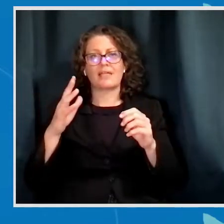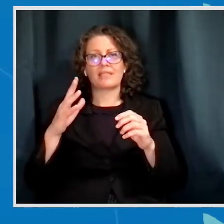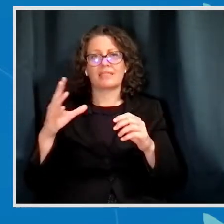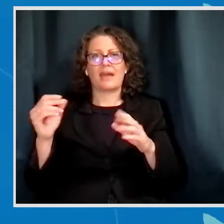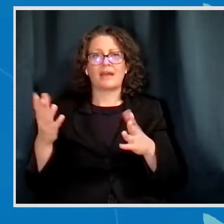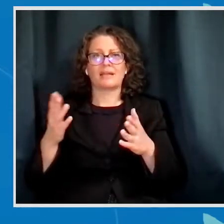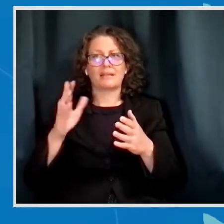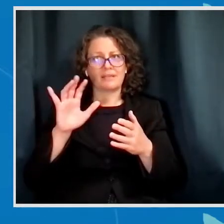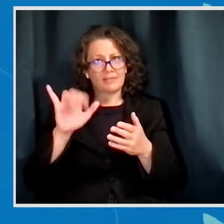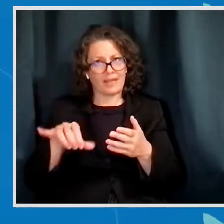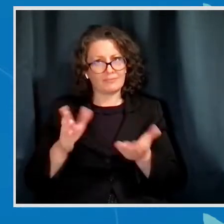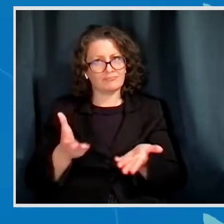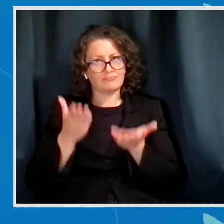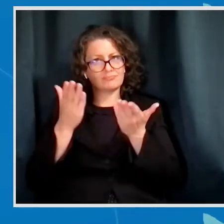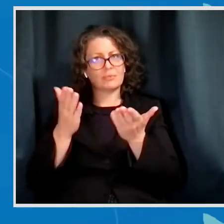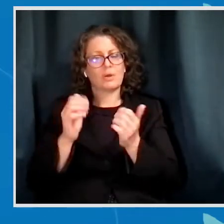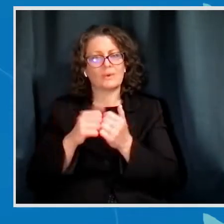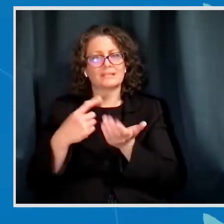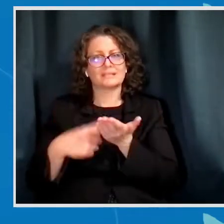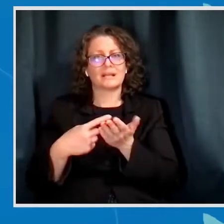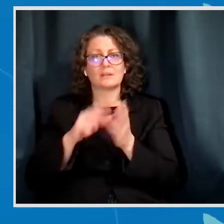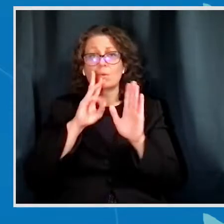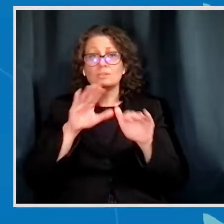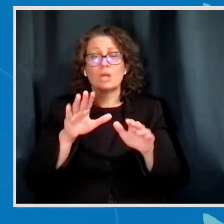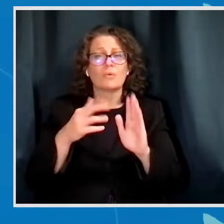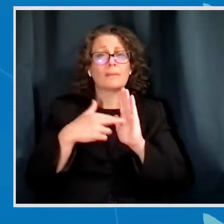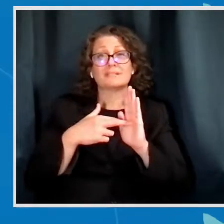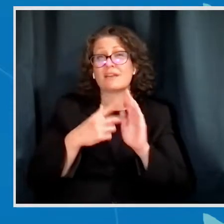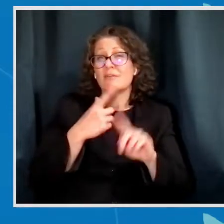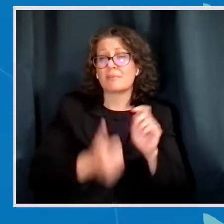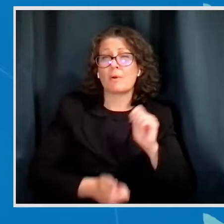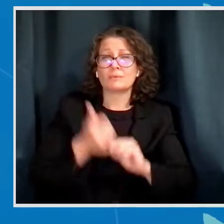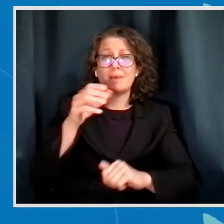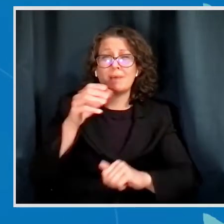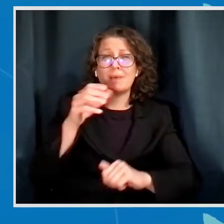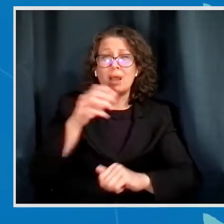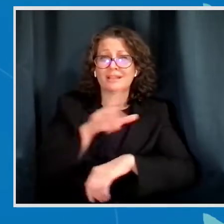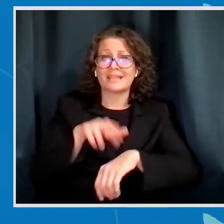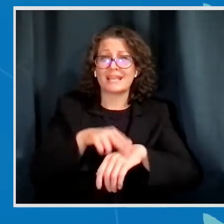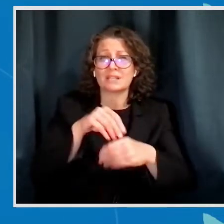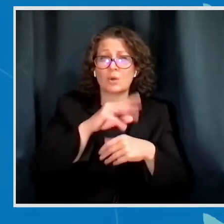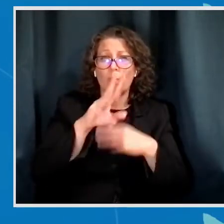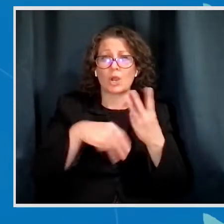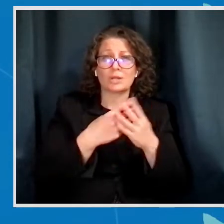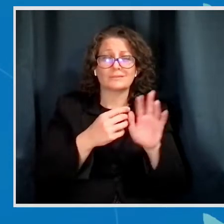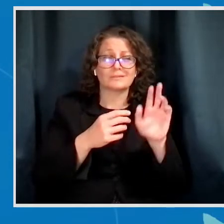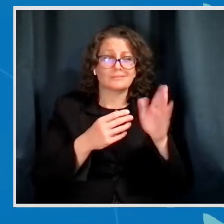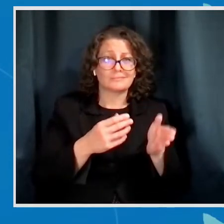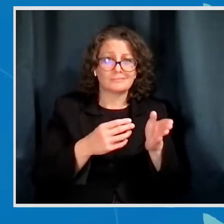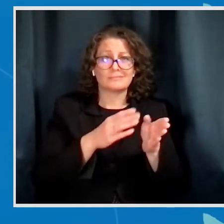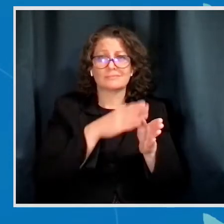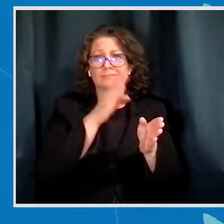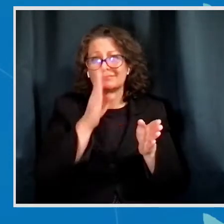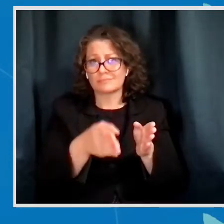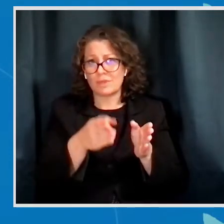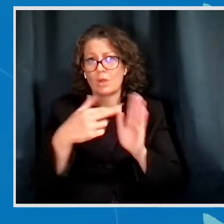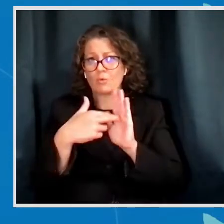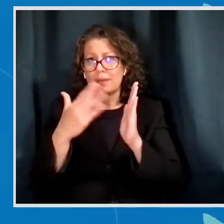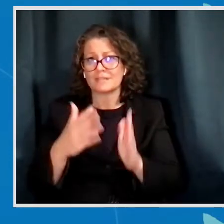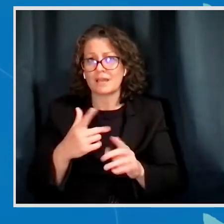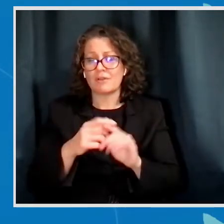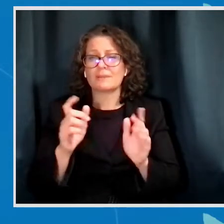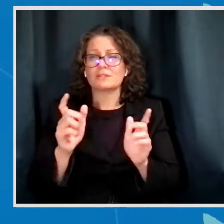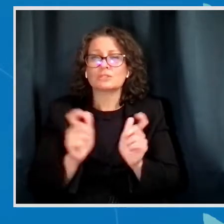oceans. The representative from the most powerful nation in the world. Then we also have a representative from one of our smallest